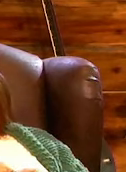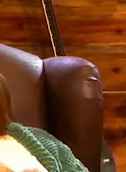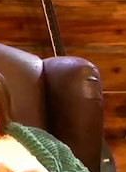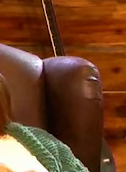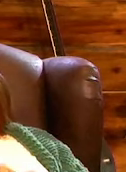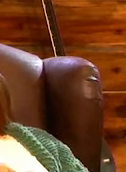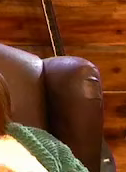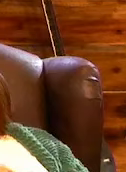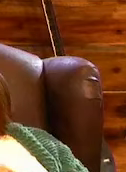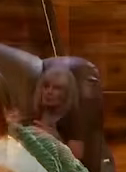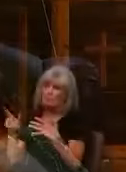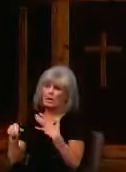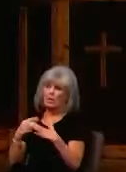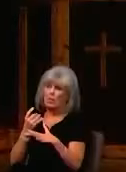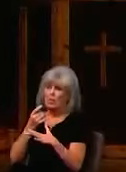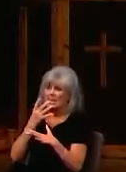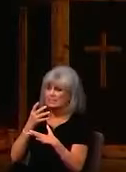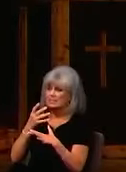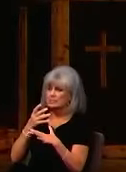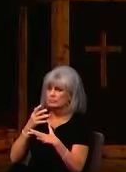your yard. Mm-hmm.